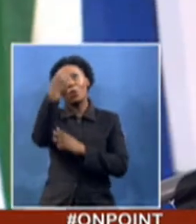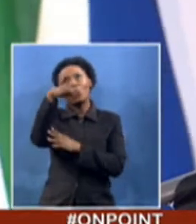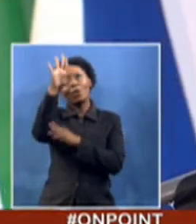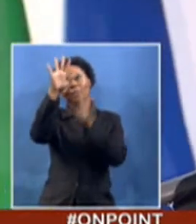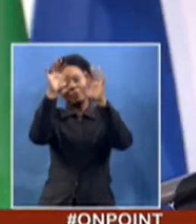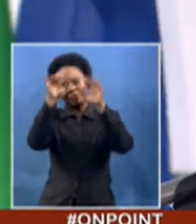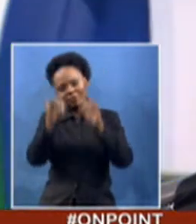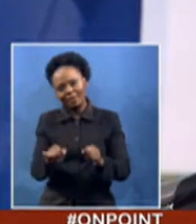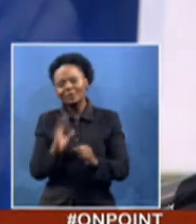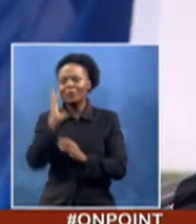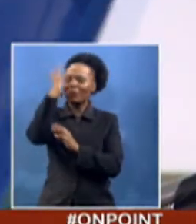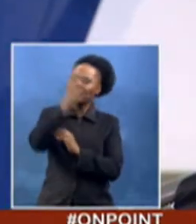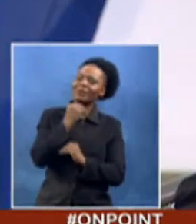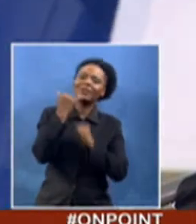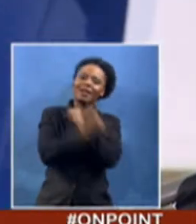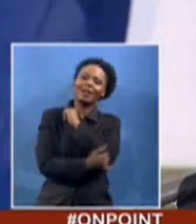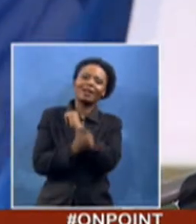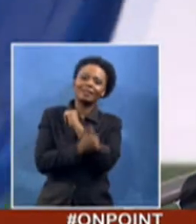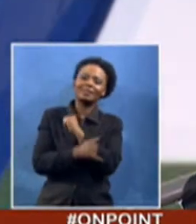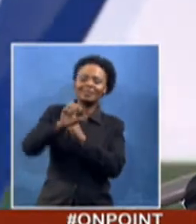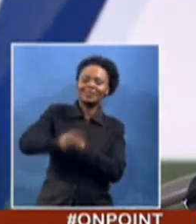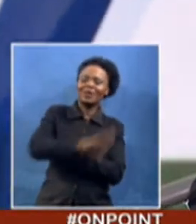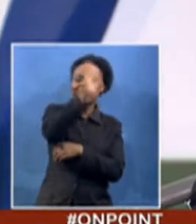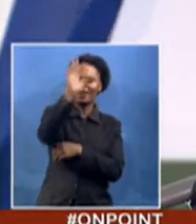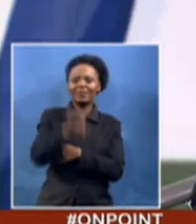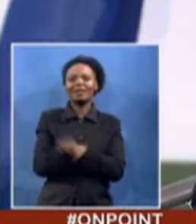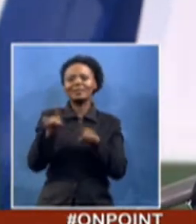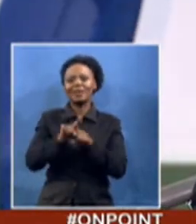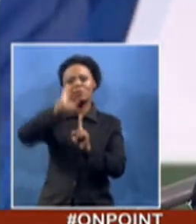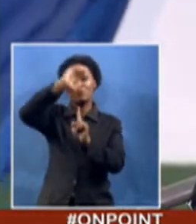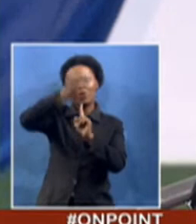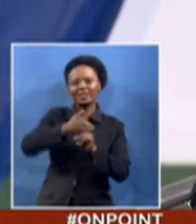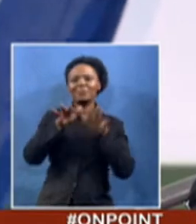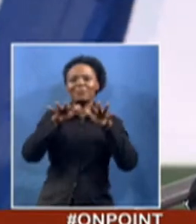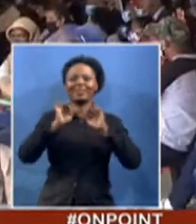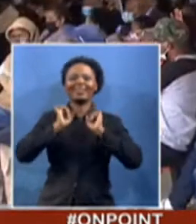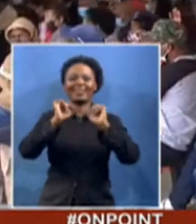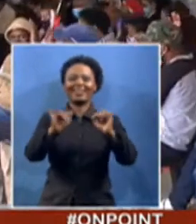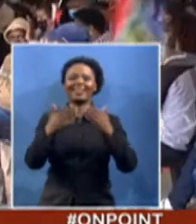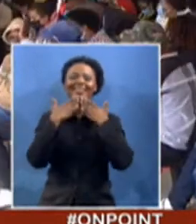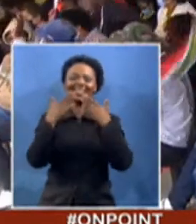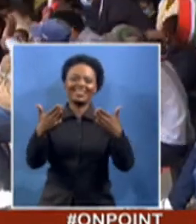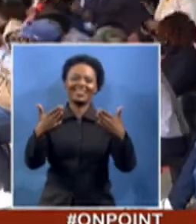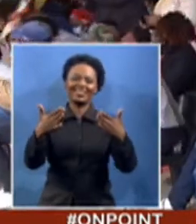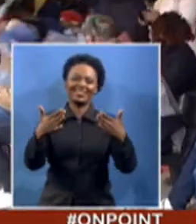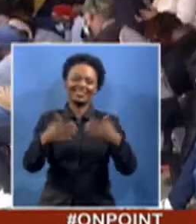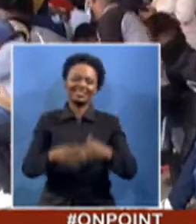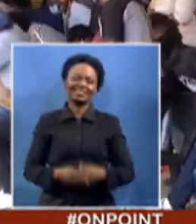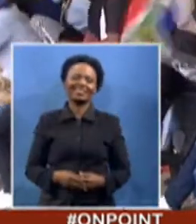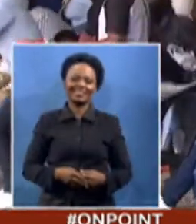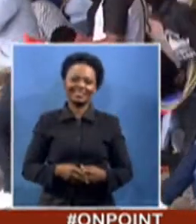country, South Africa, and protect her people. Ke a leboga.